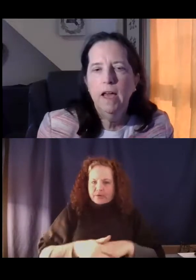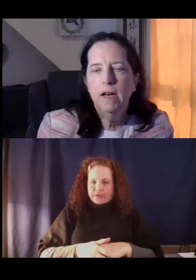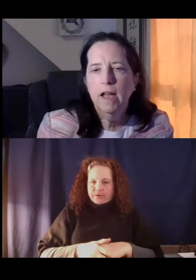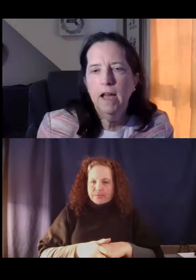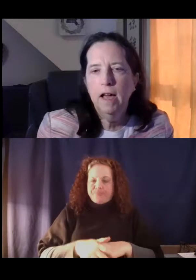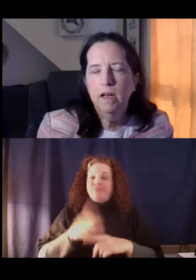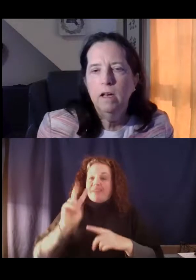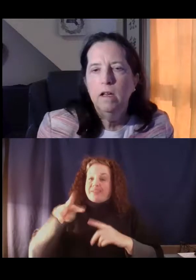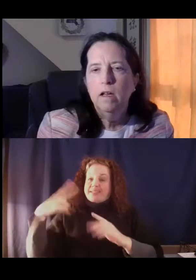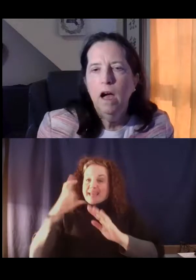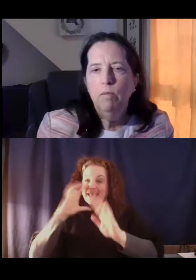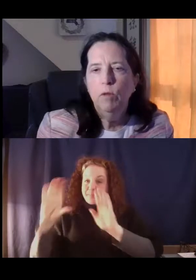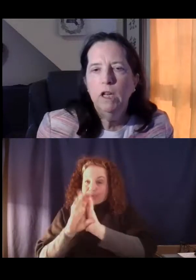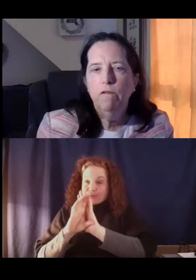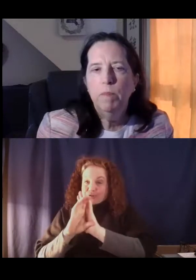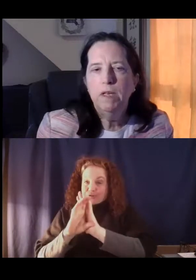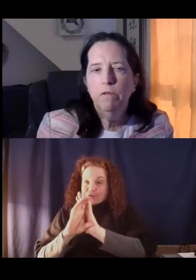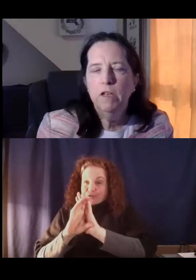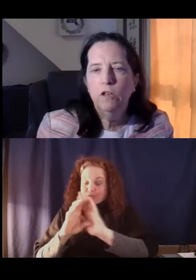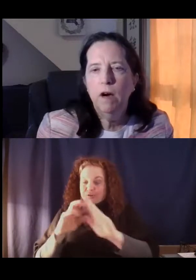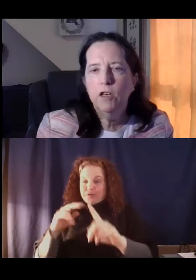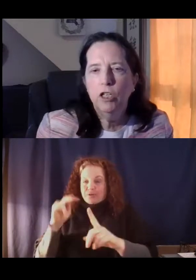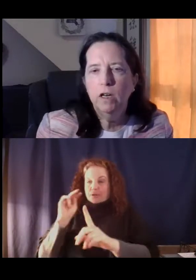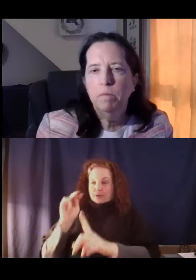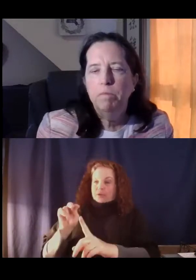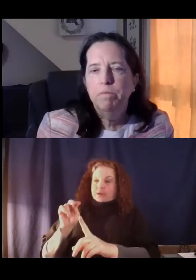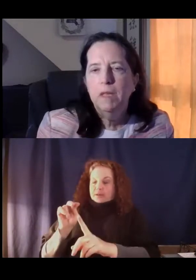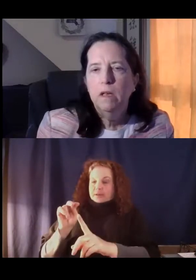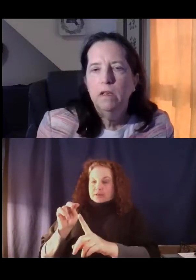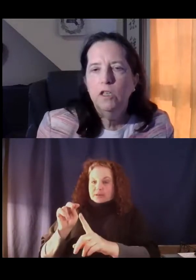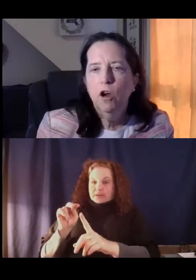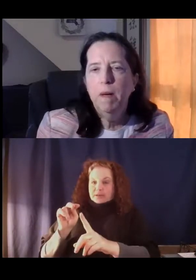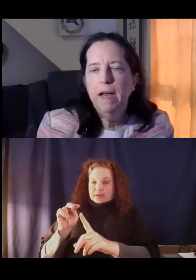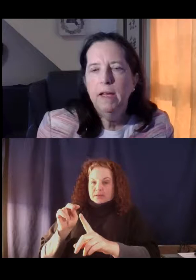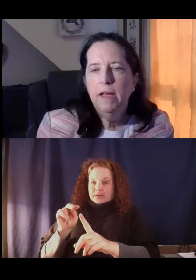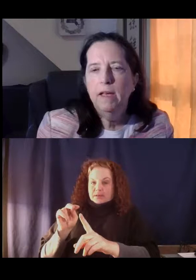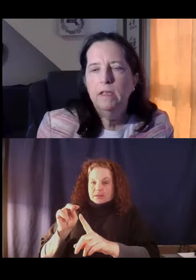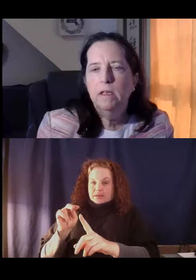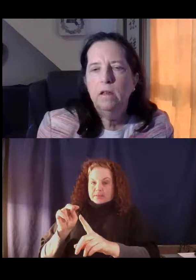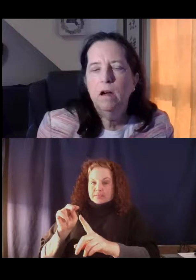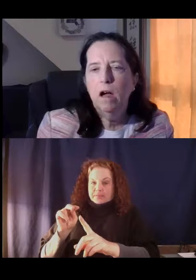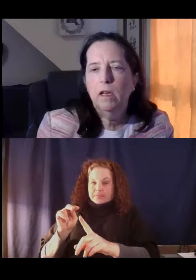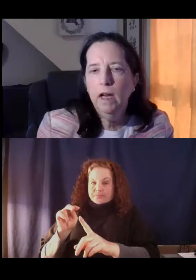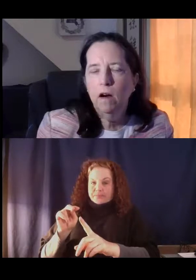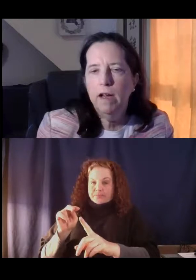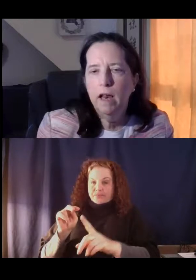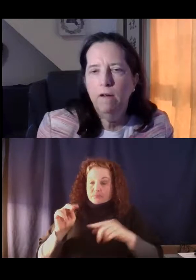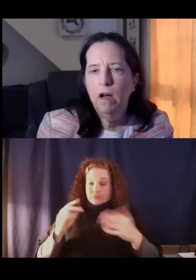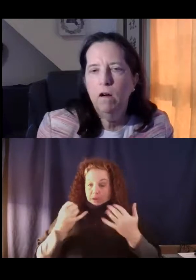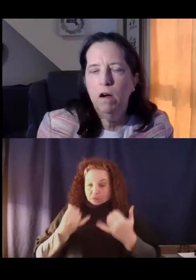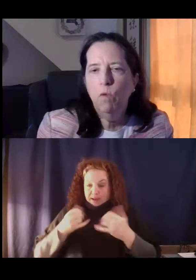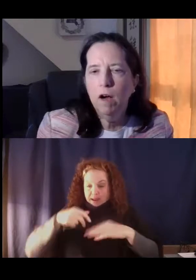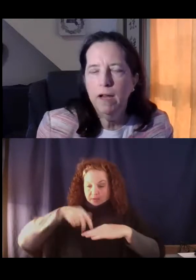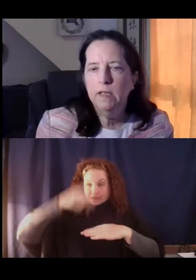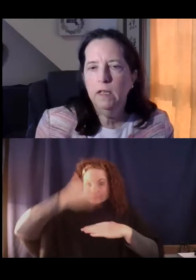sidewalk. And then again, I'm looking from a different direction. The snowbank is clear. I can have